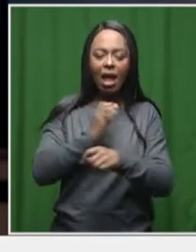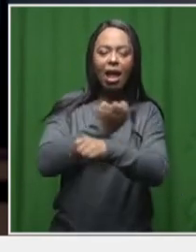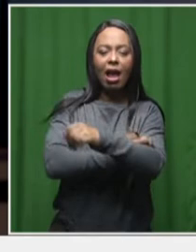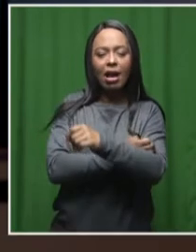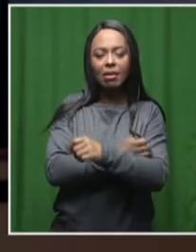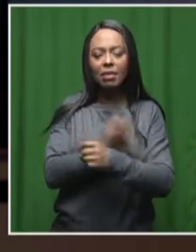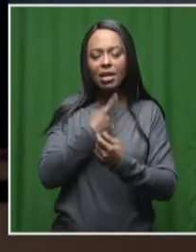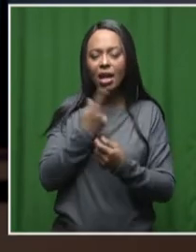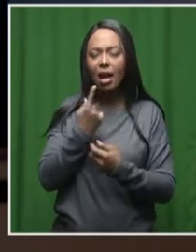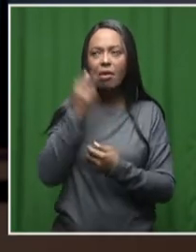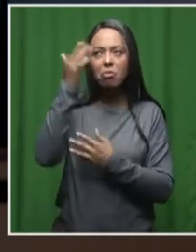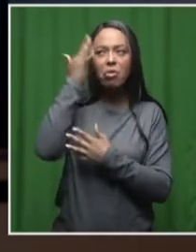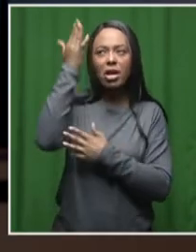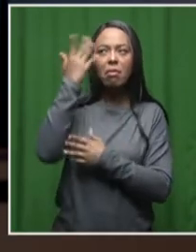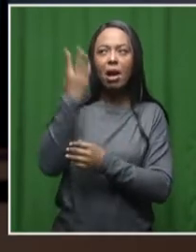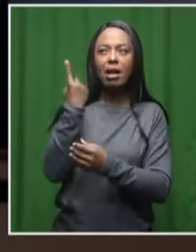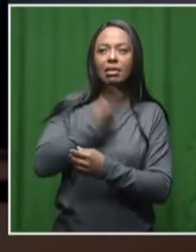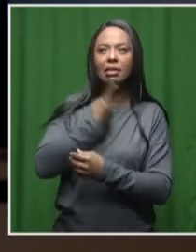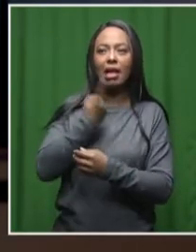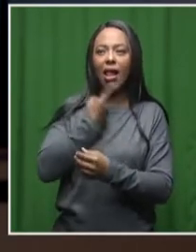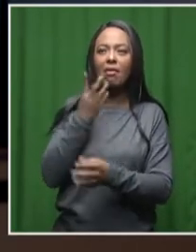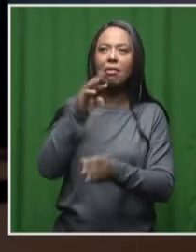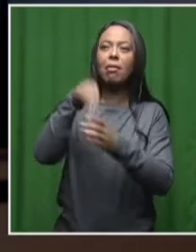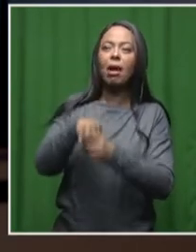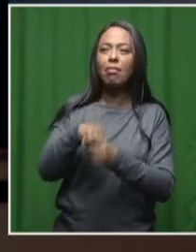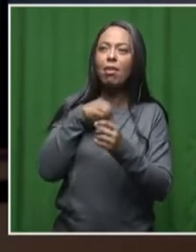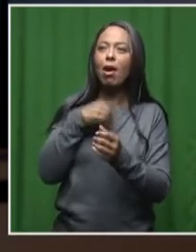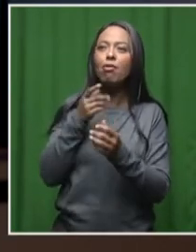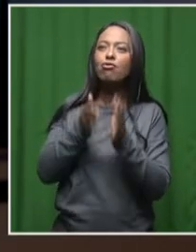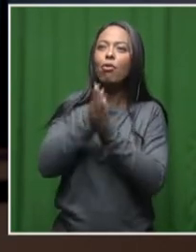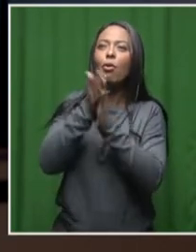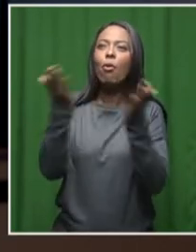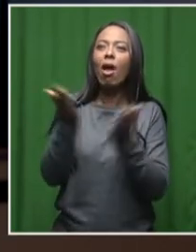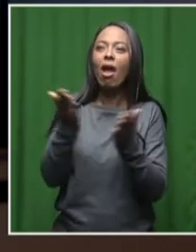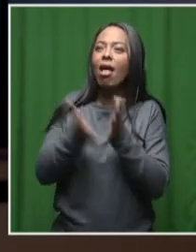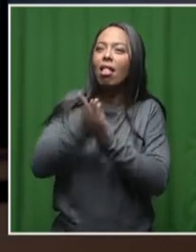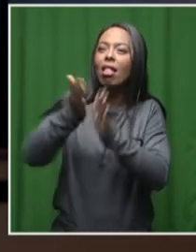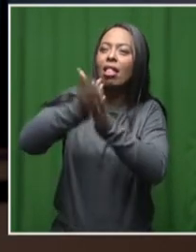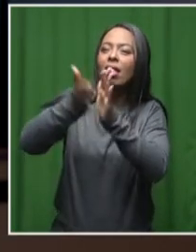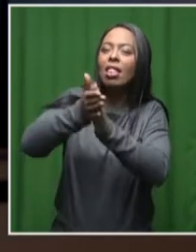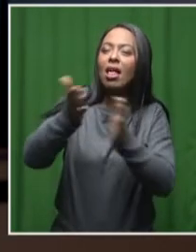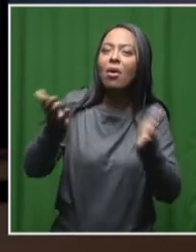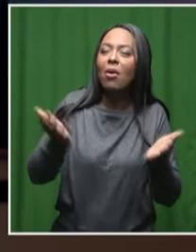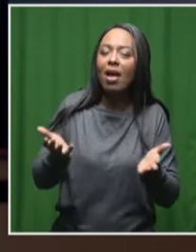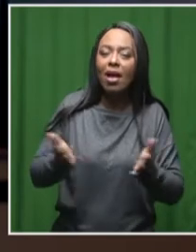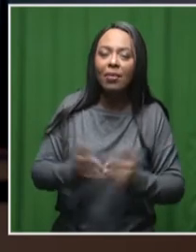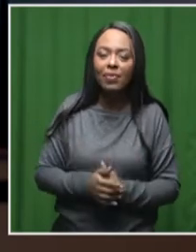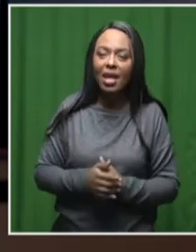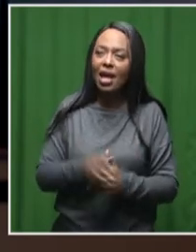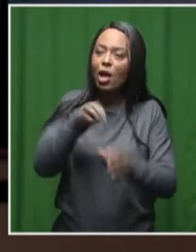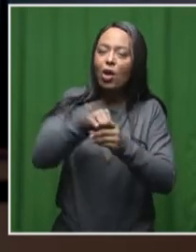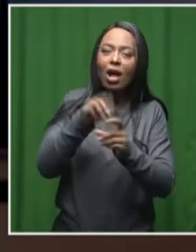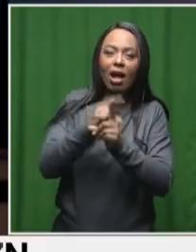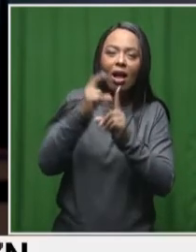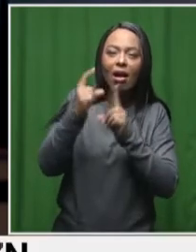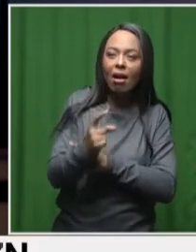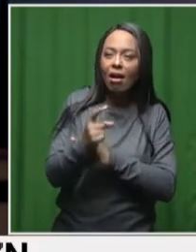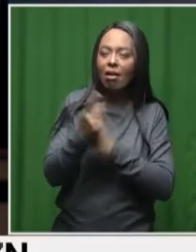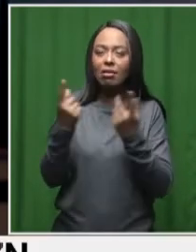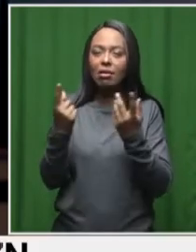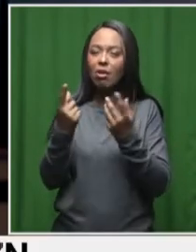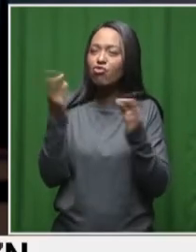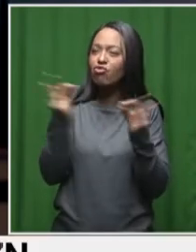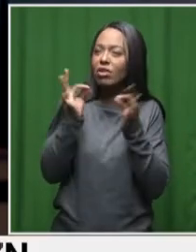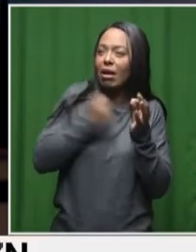acclimatize myself according to where I'm going, even including the culture, the nuances of the music, where I'm